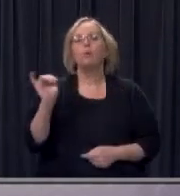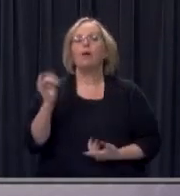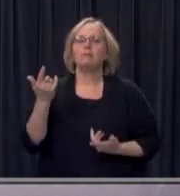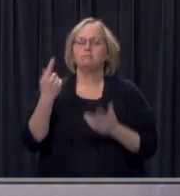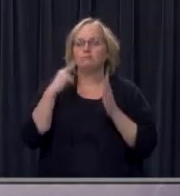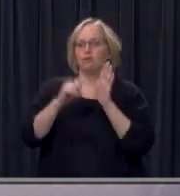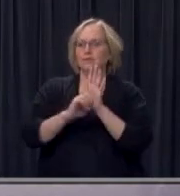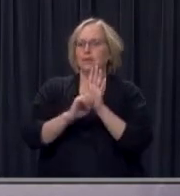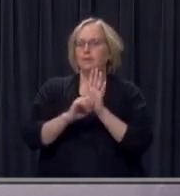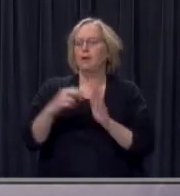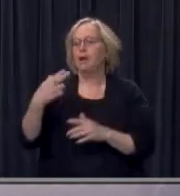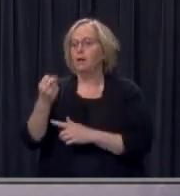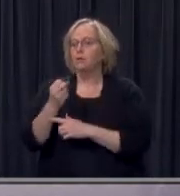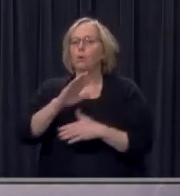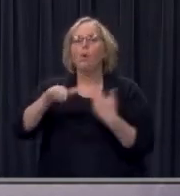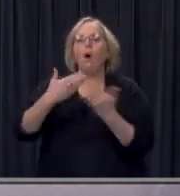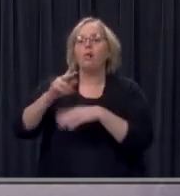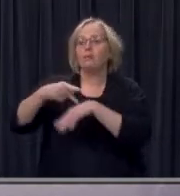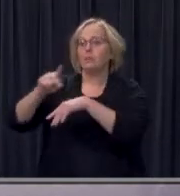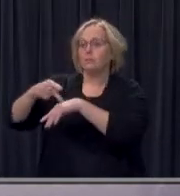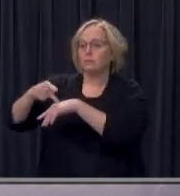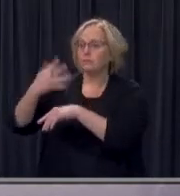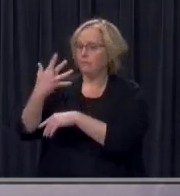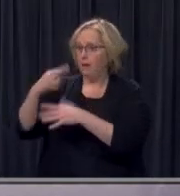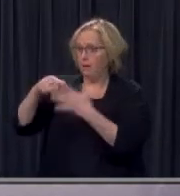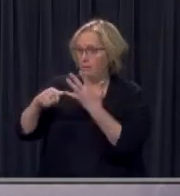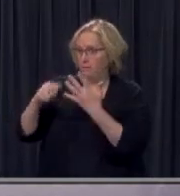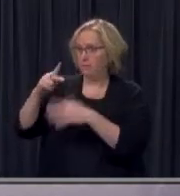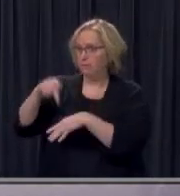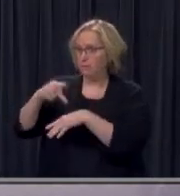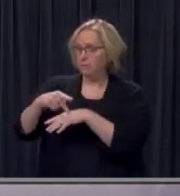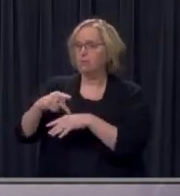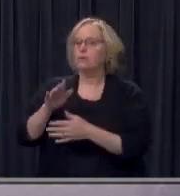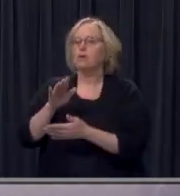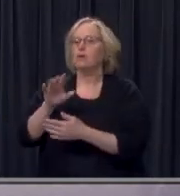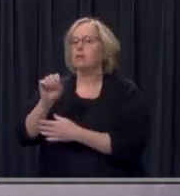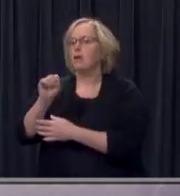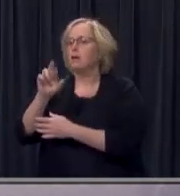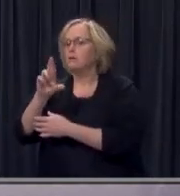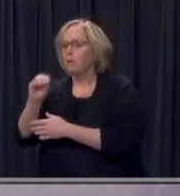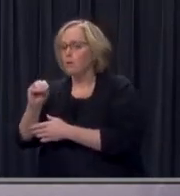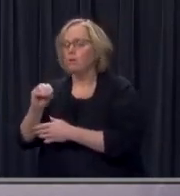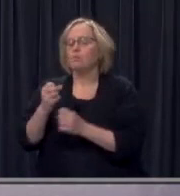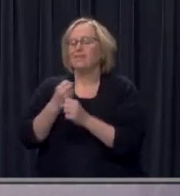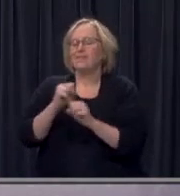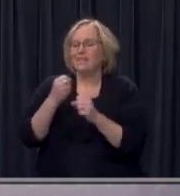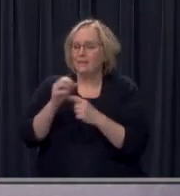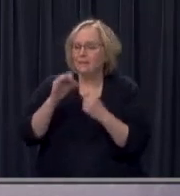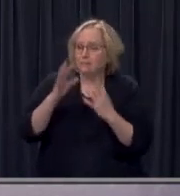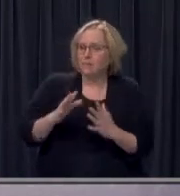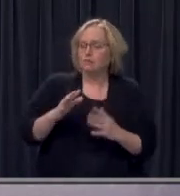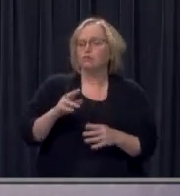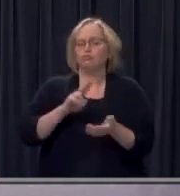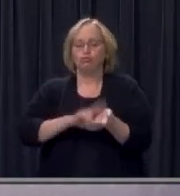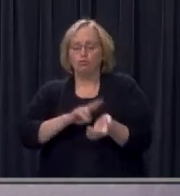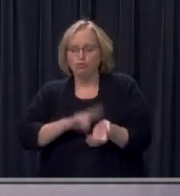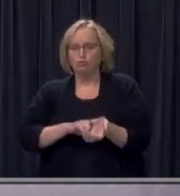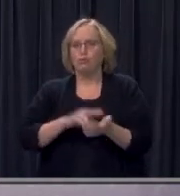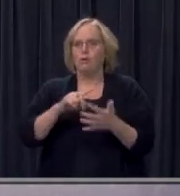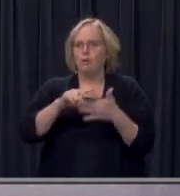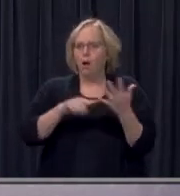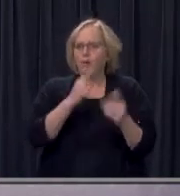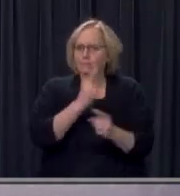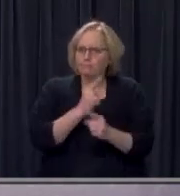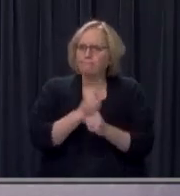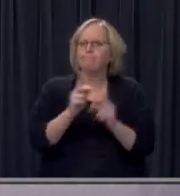going to be all the admin team, so the 5 principals, school resource officer, the safety specialist, the nurse. So the right folks